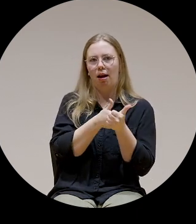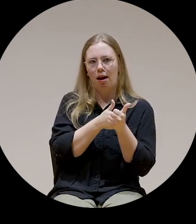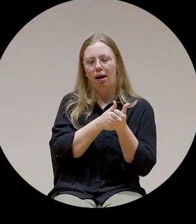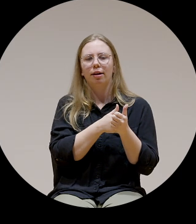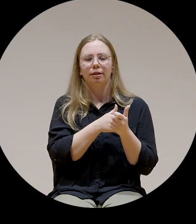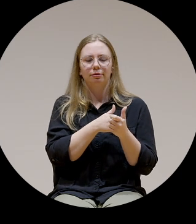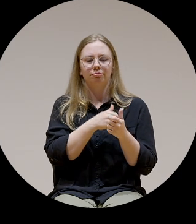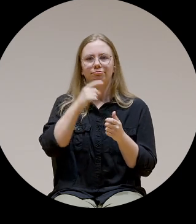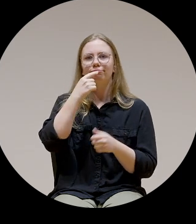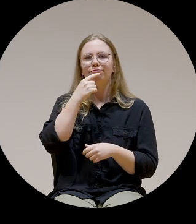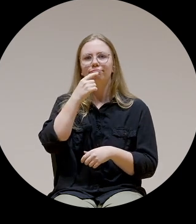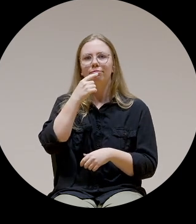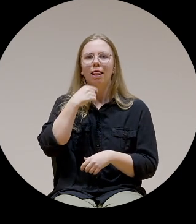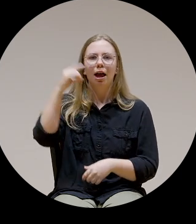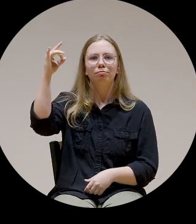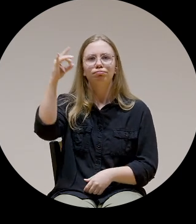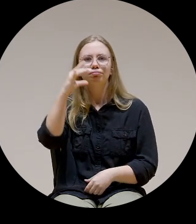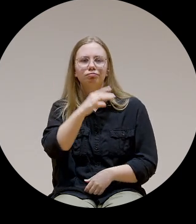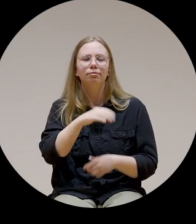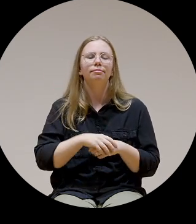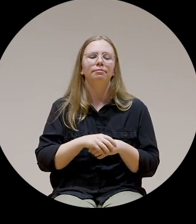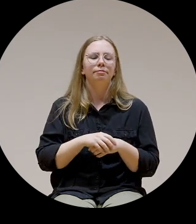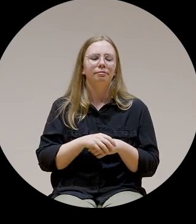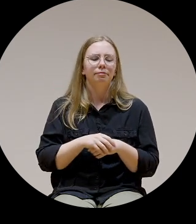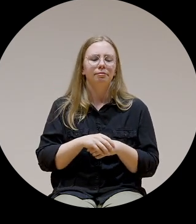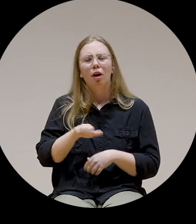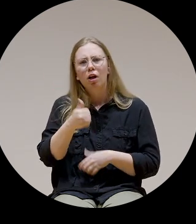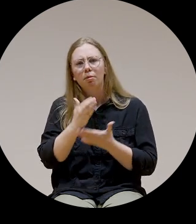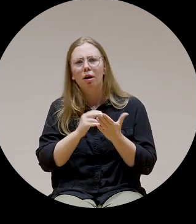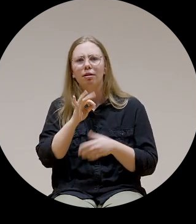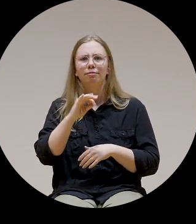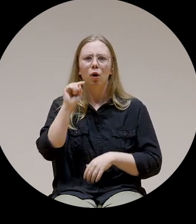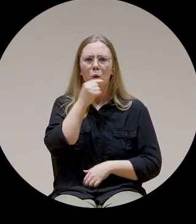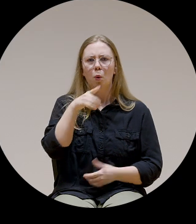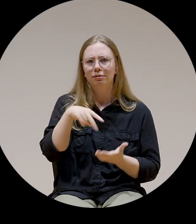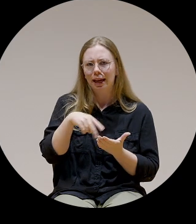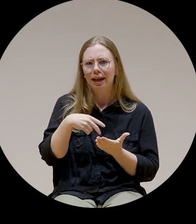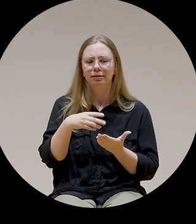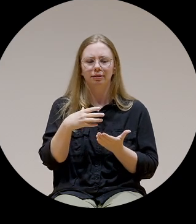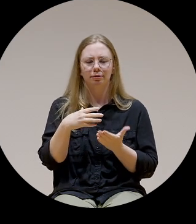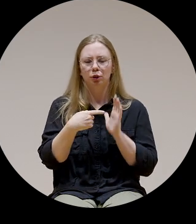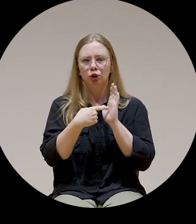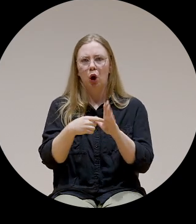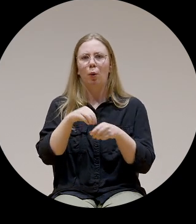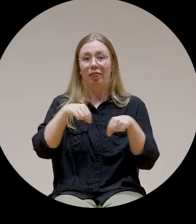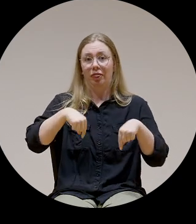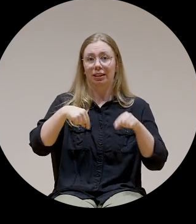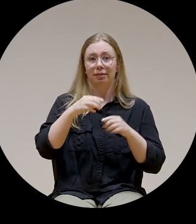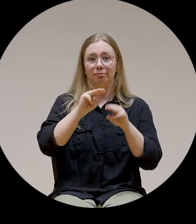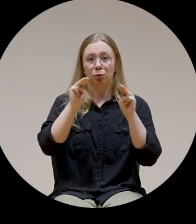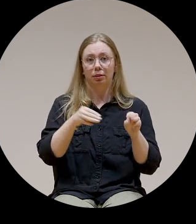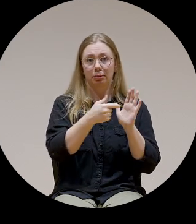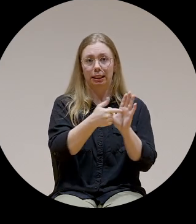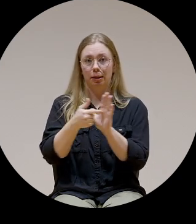And you know, there are other versions of the corn dance or aspects of the dancers that are in either this exhibit or